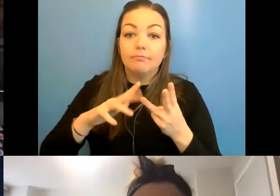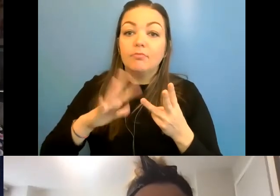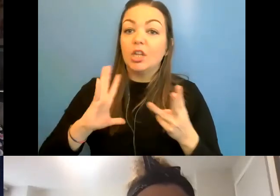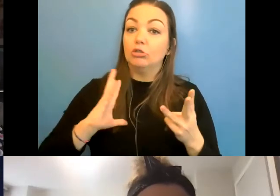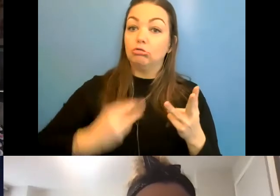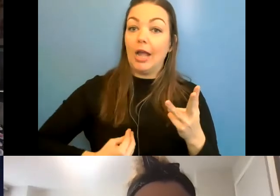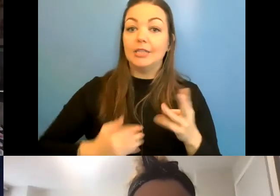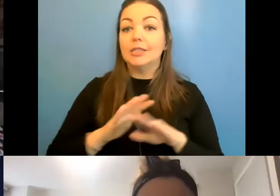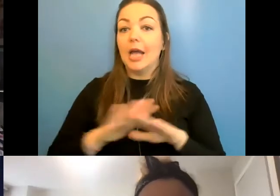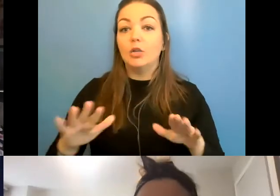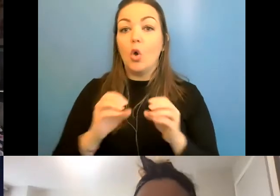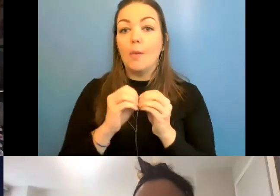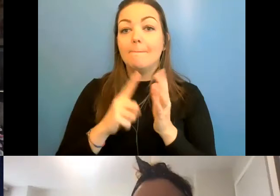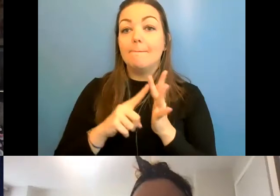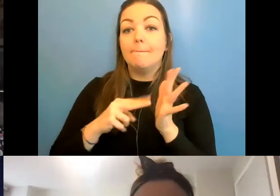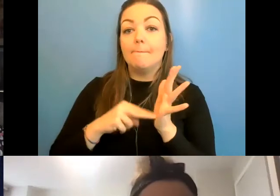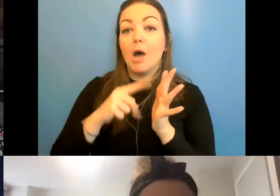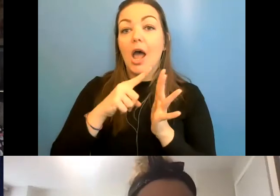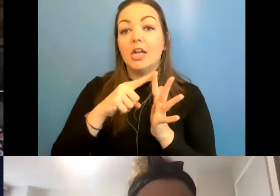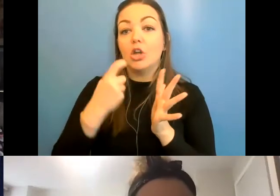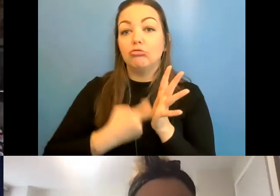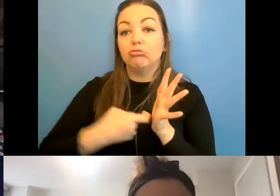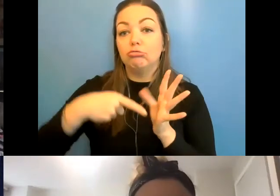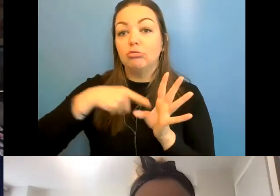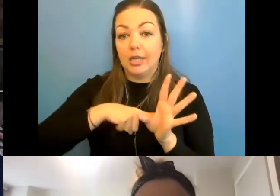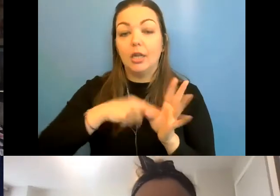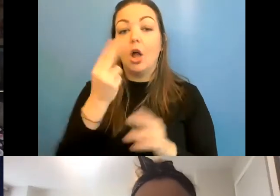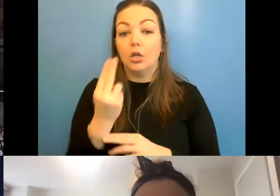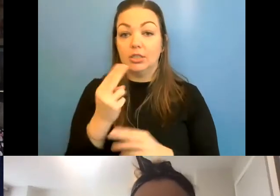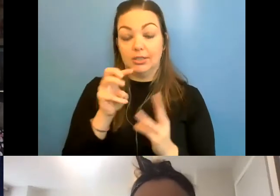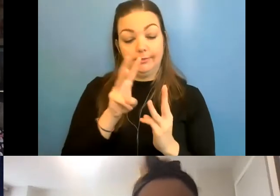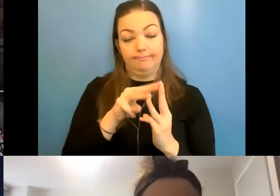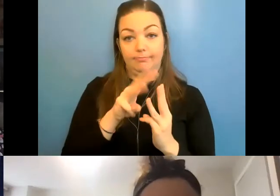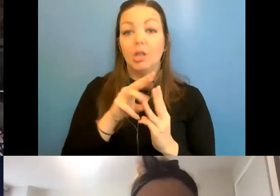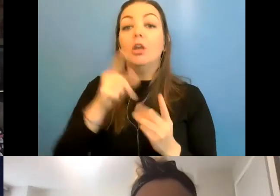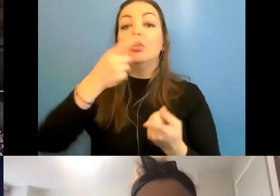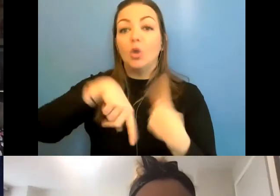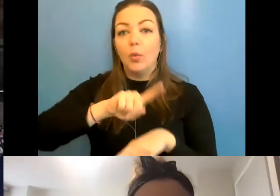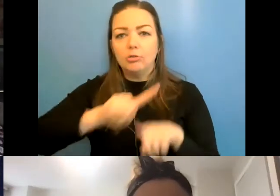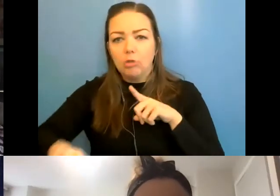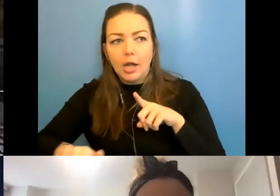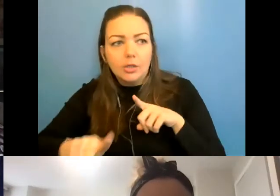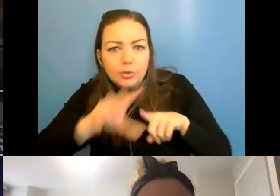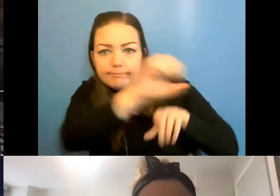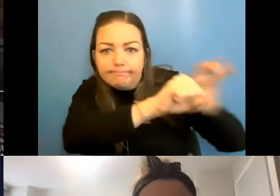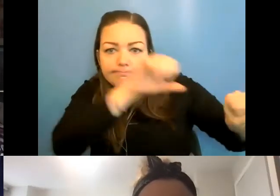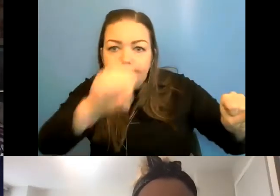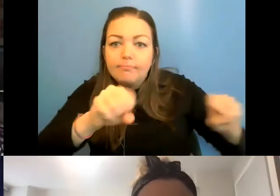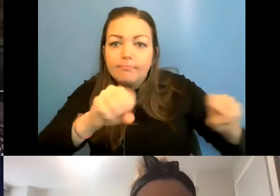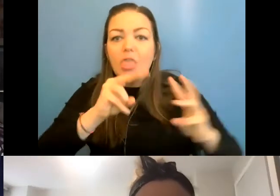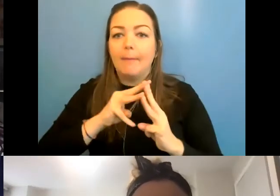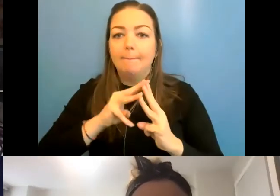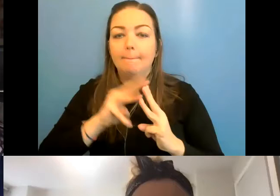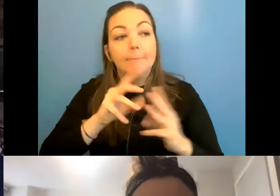and non-binary artists. So again, we did some tailored sessions towards how to best reach those artists and try and encourage them to